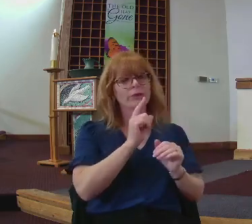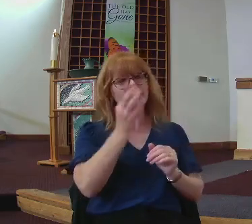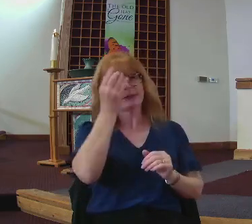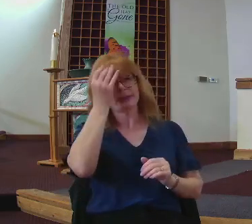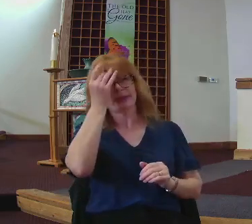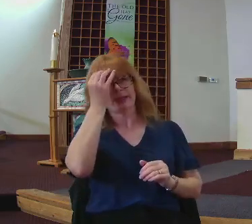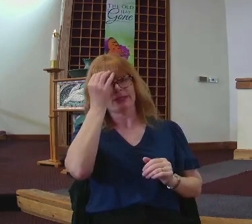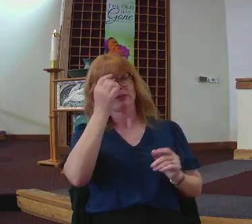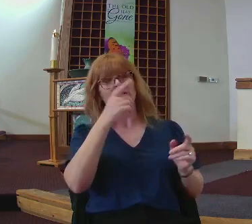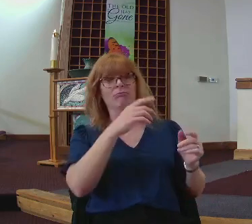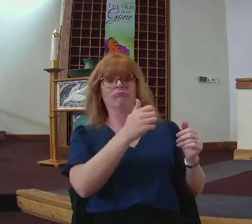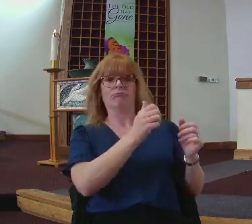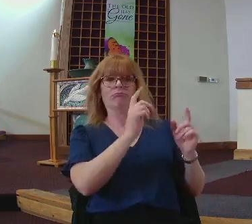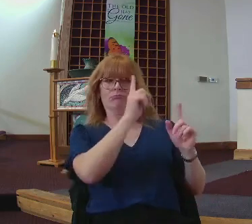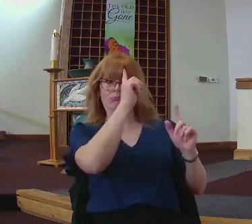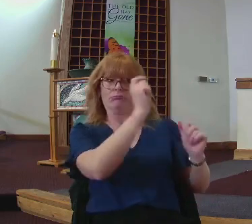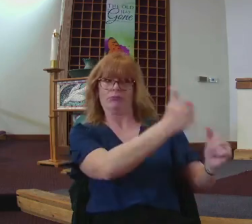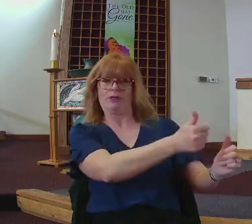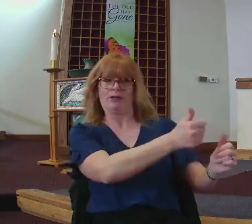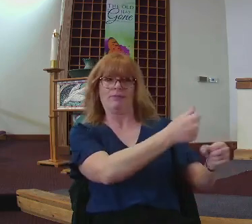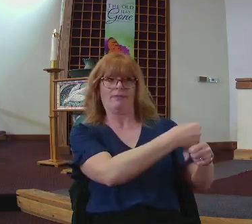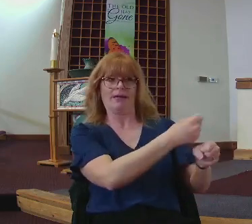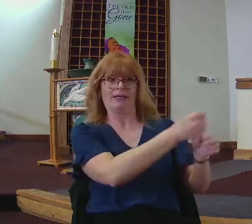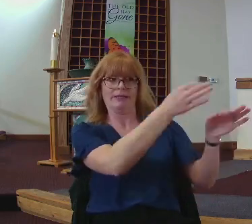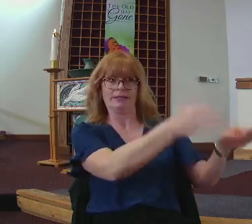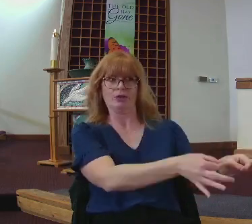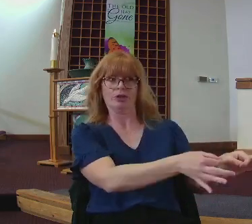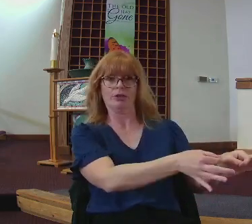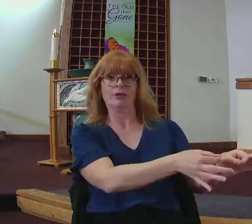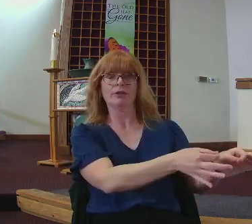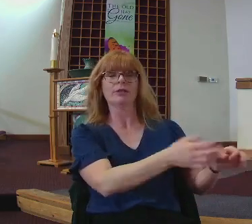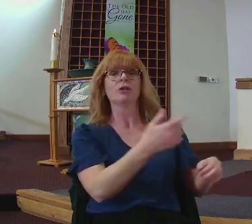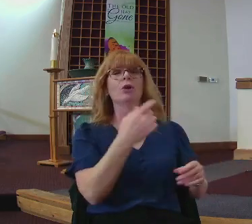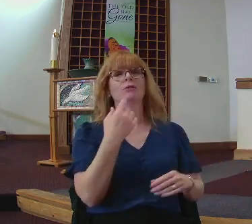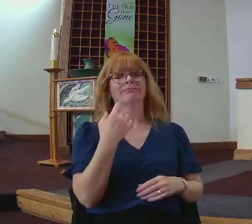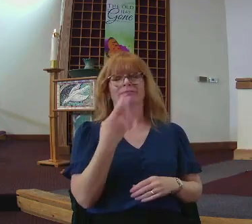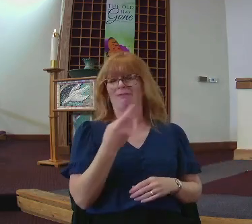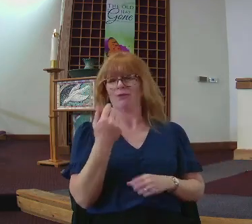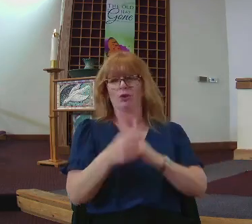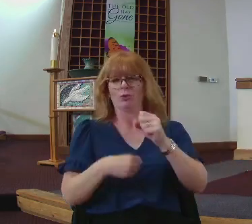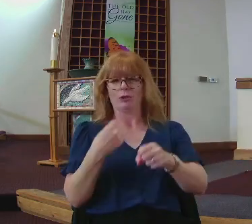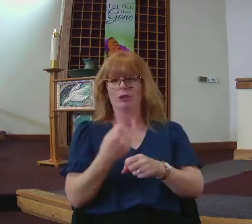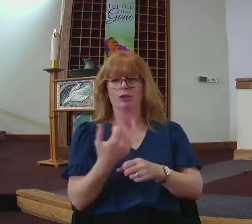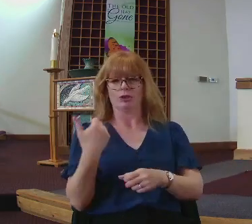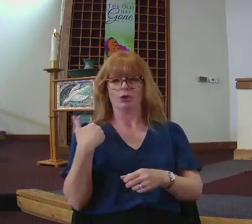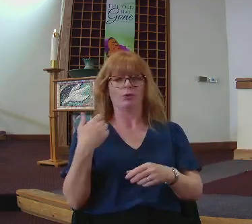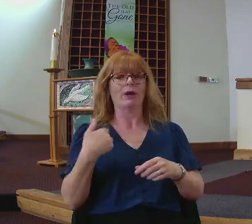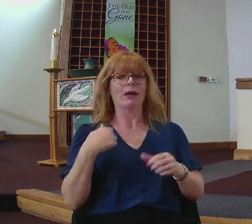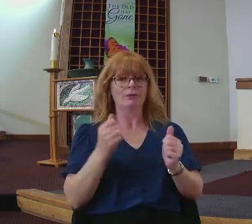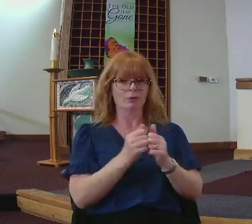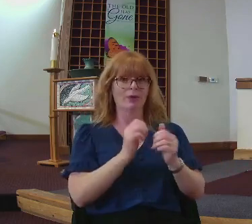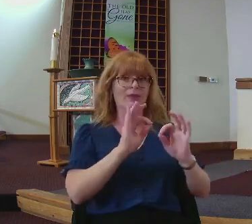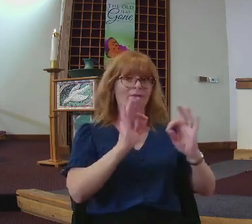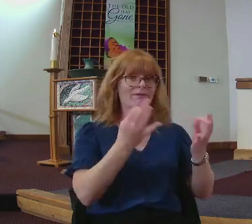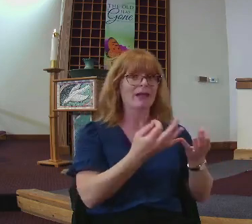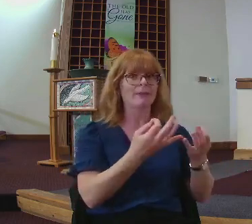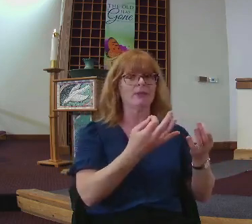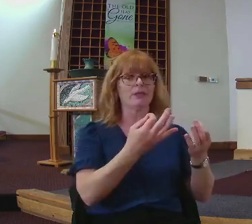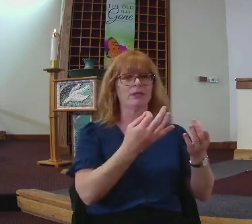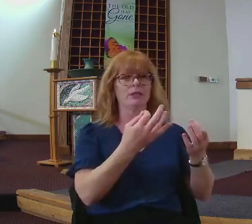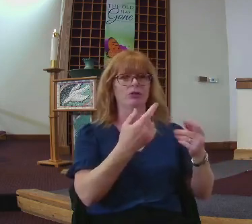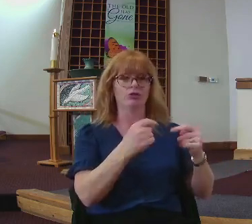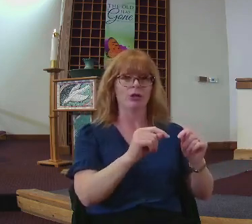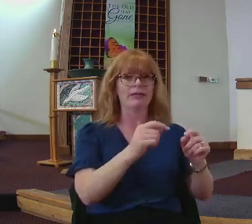decisions. And a few years ago, I was standing with a family that was trying to make a difficult medical decision. The husband